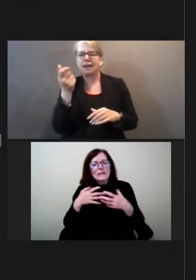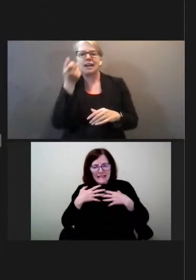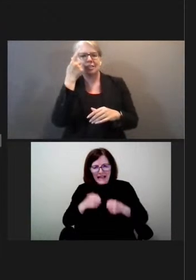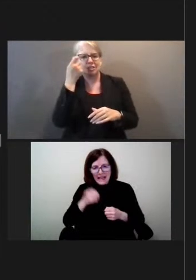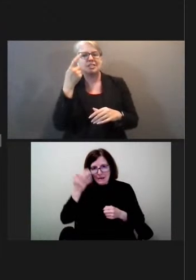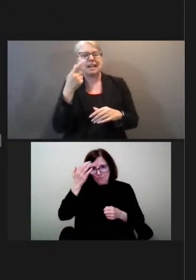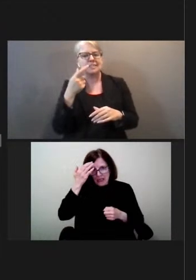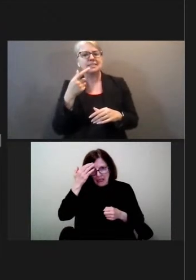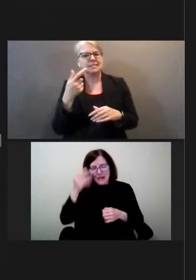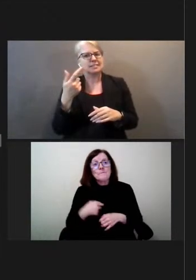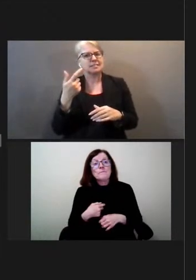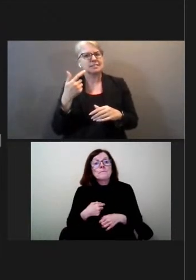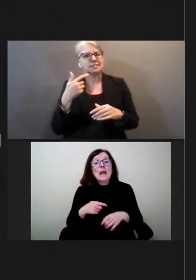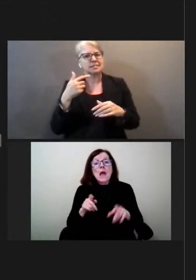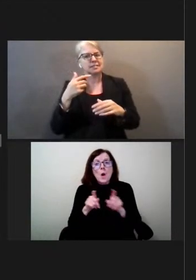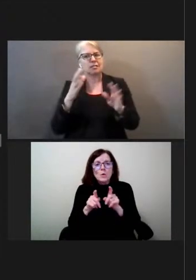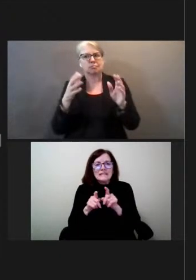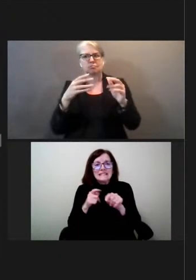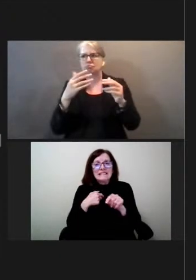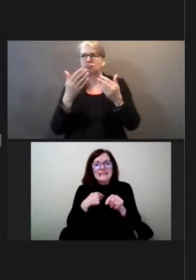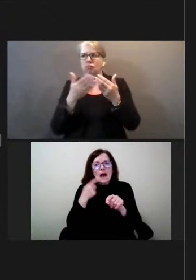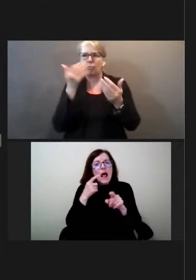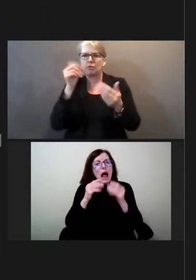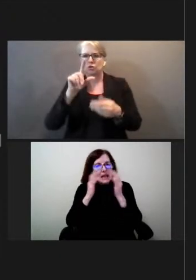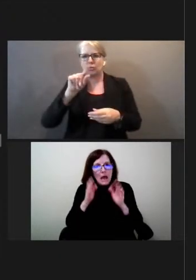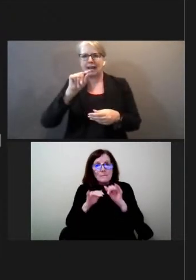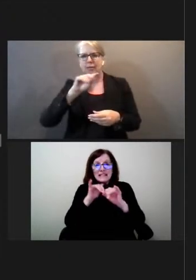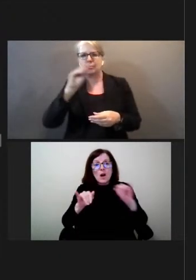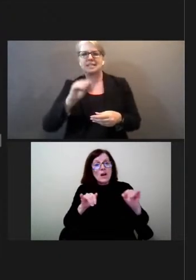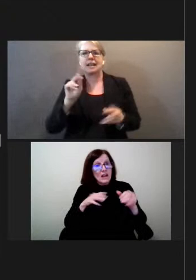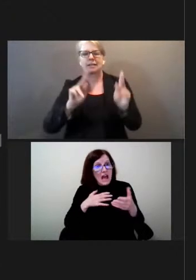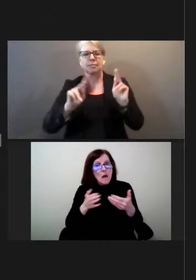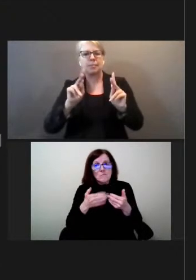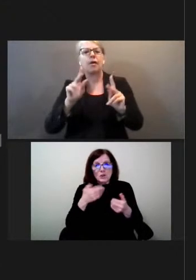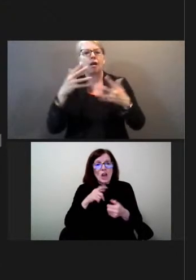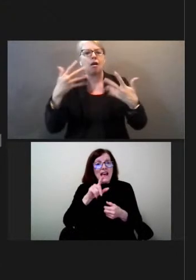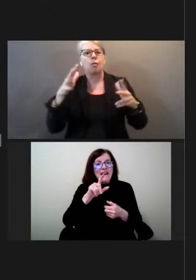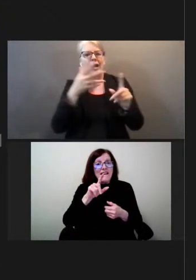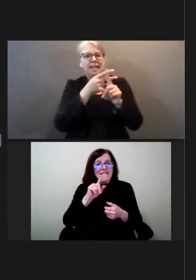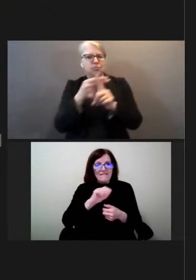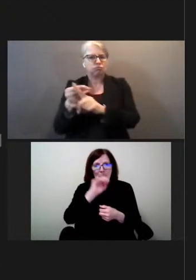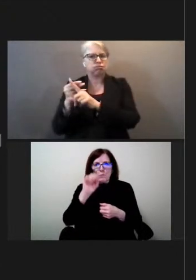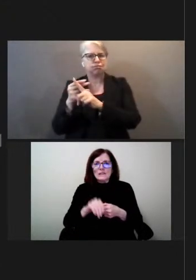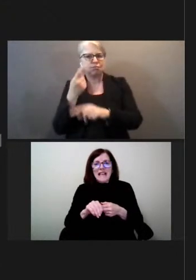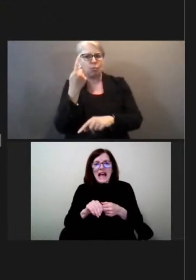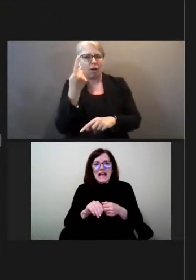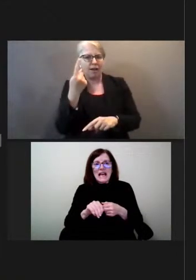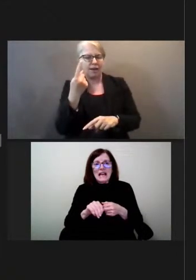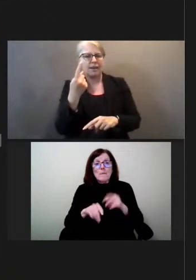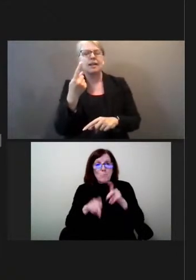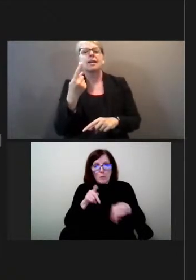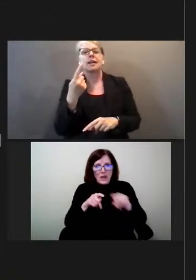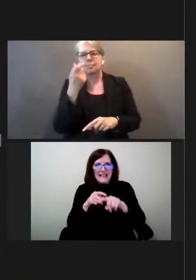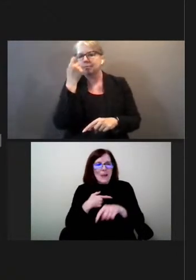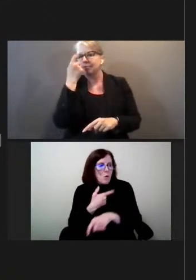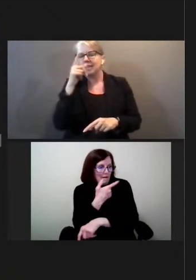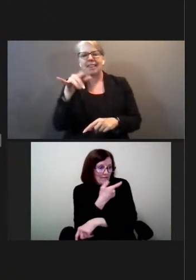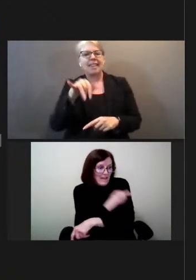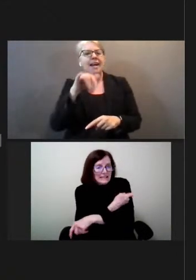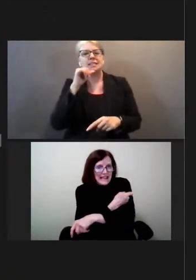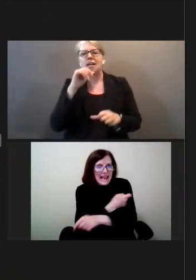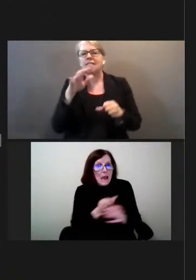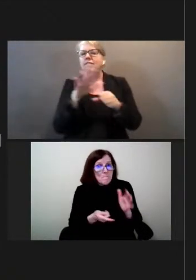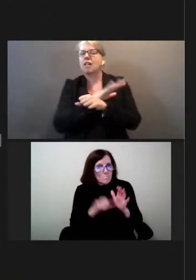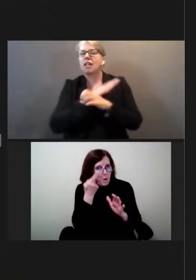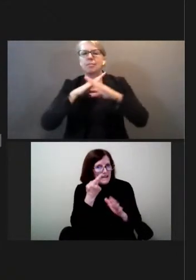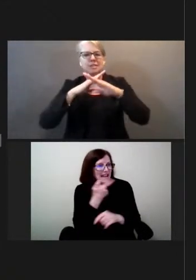20% of the population who has received one dose of vaccine, but that's not being fully vaccinated. Plus, we